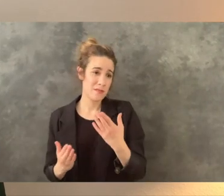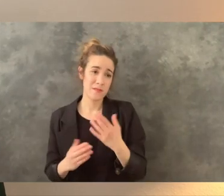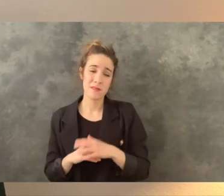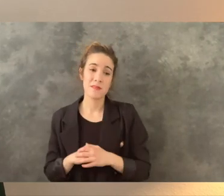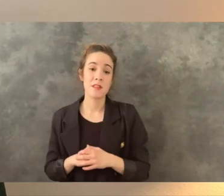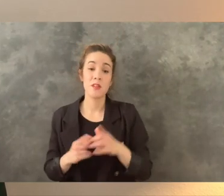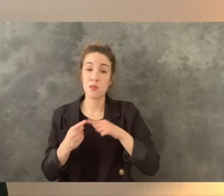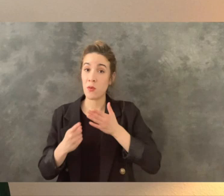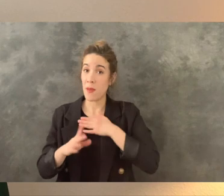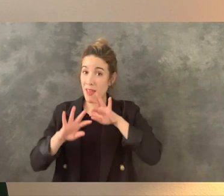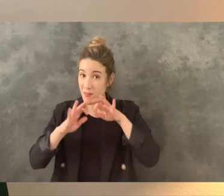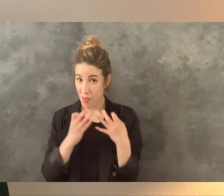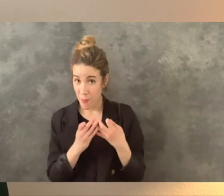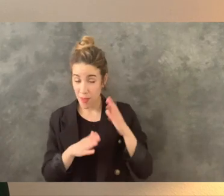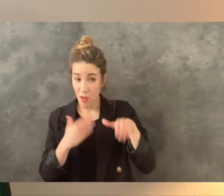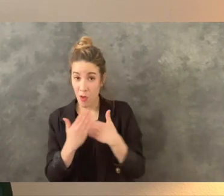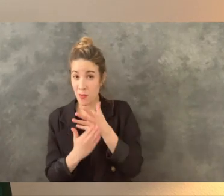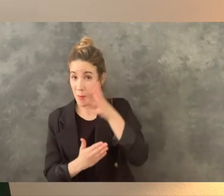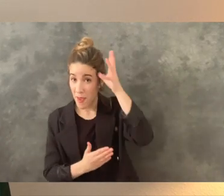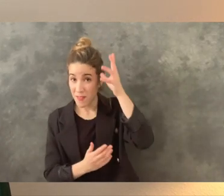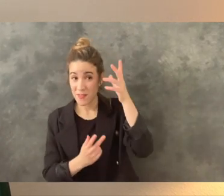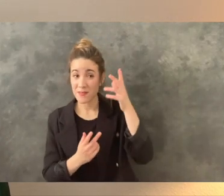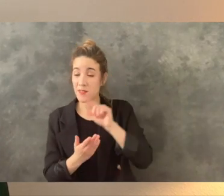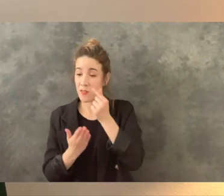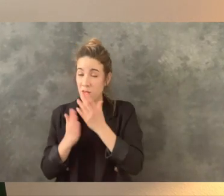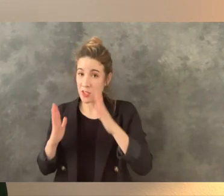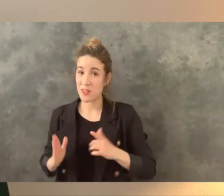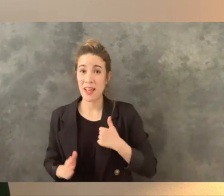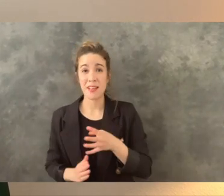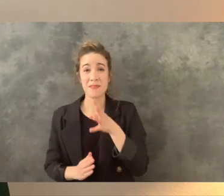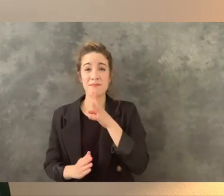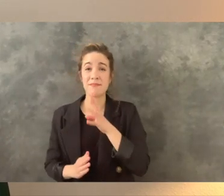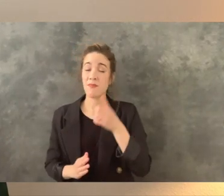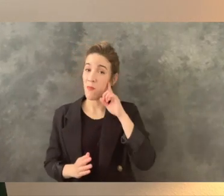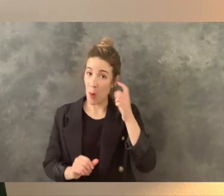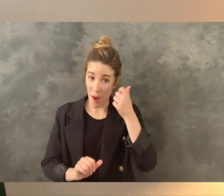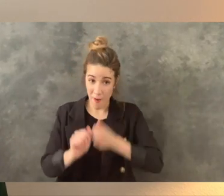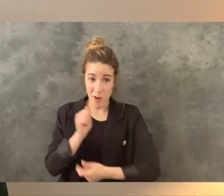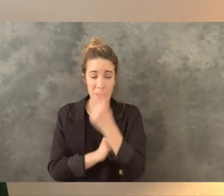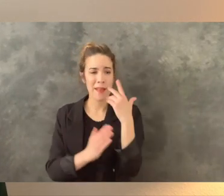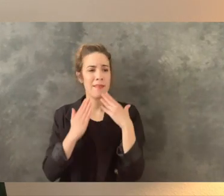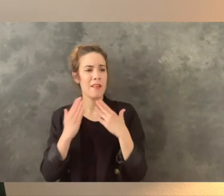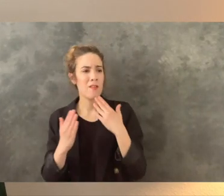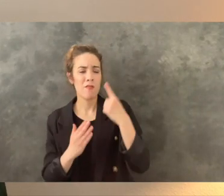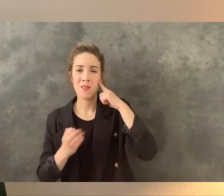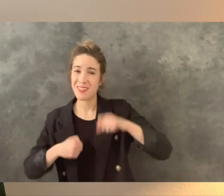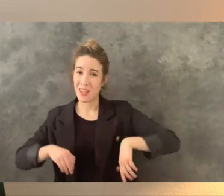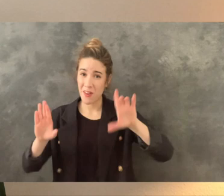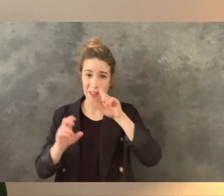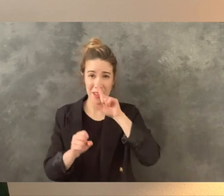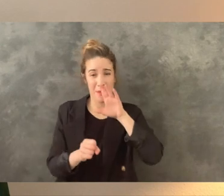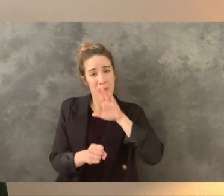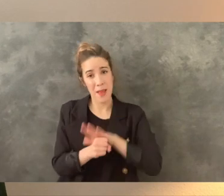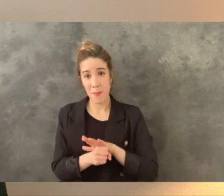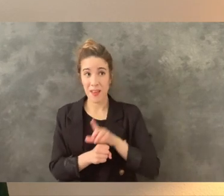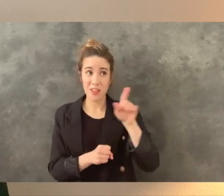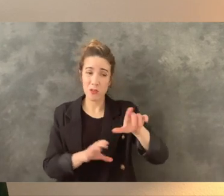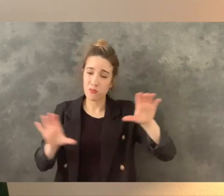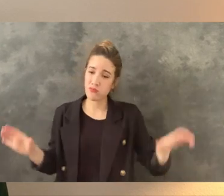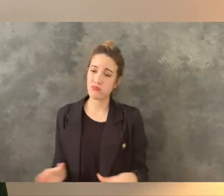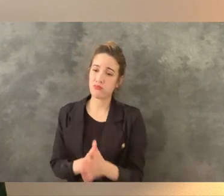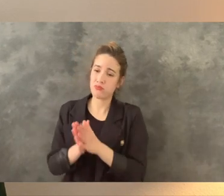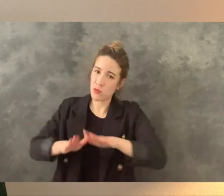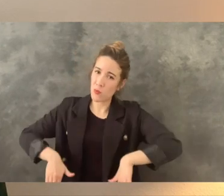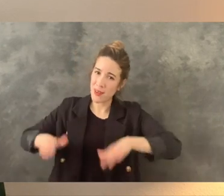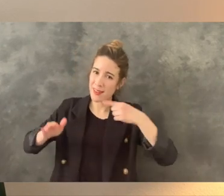us. To my family and all the parents of the graduates, I speak for everyone by thanking you for the sacrifice and commitment you put into raising us